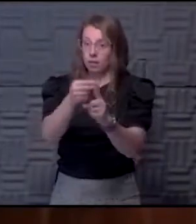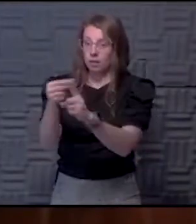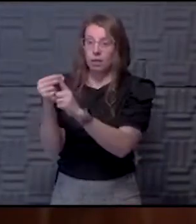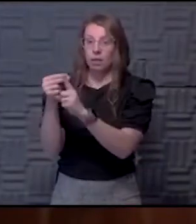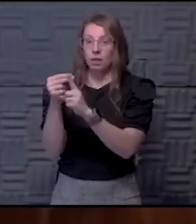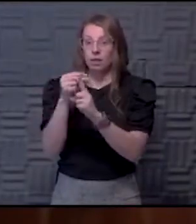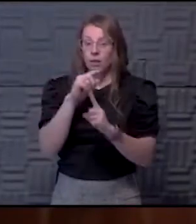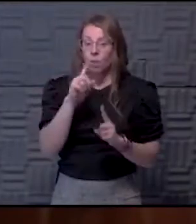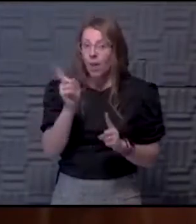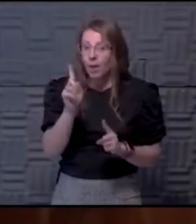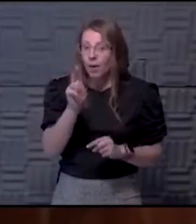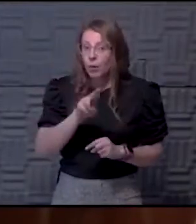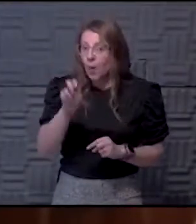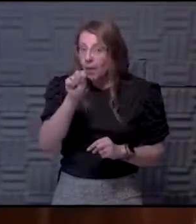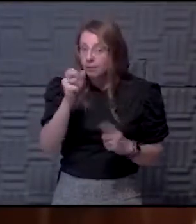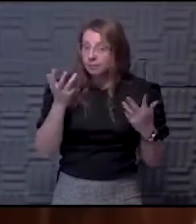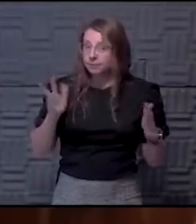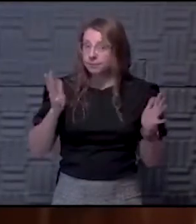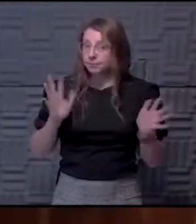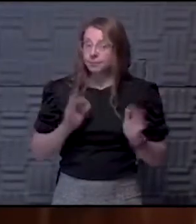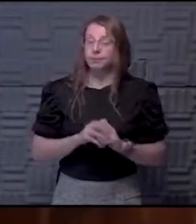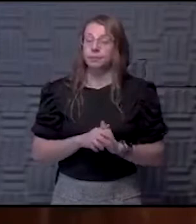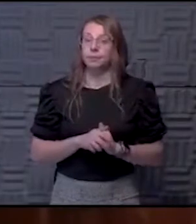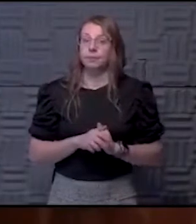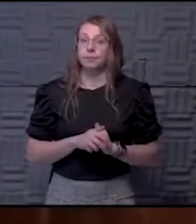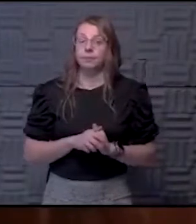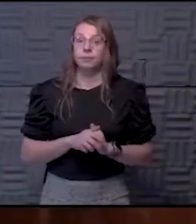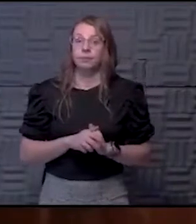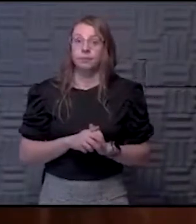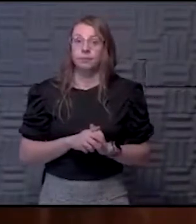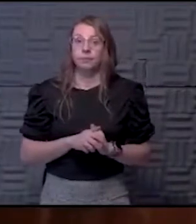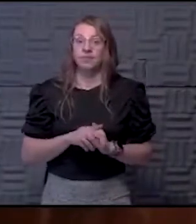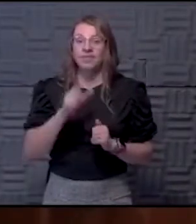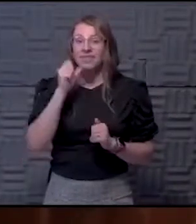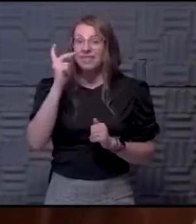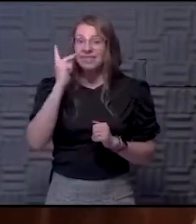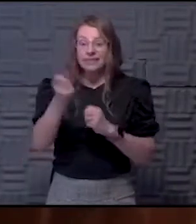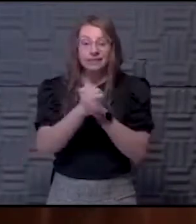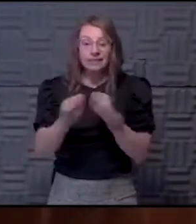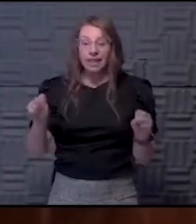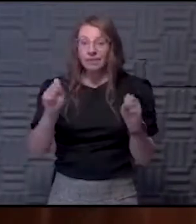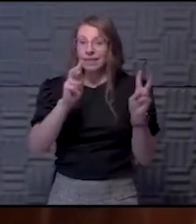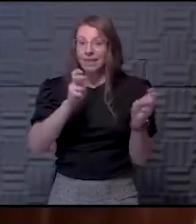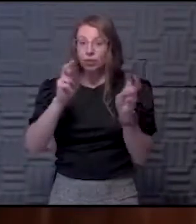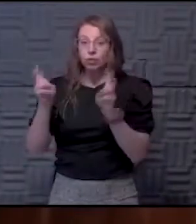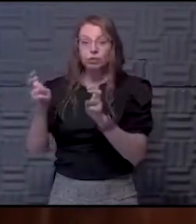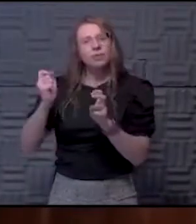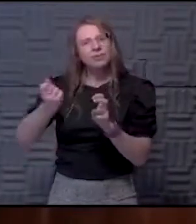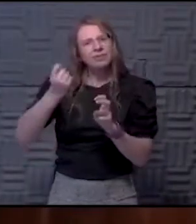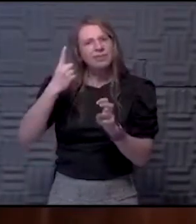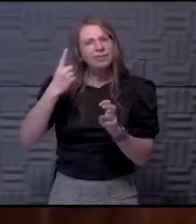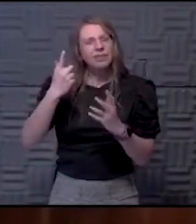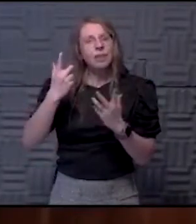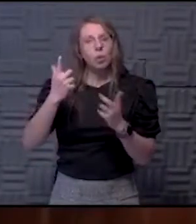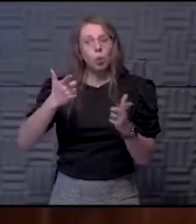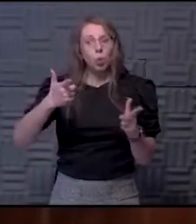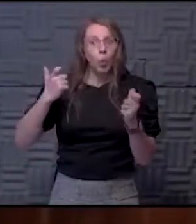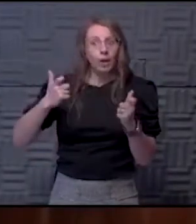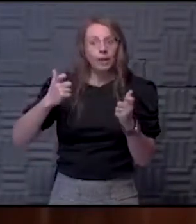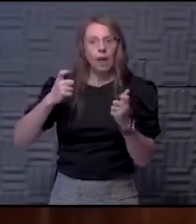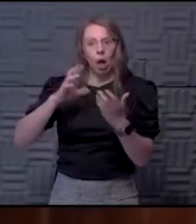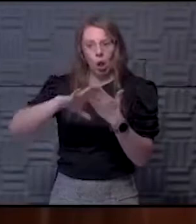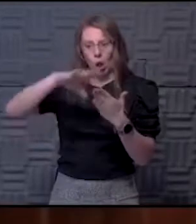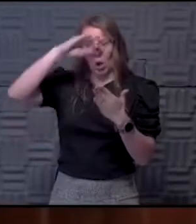in the United States. And we have not seen safety issues other than what we very quickly